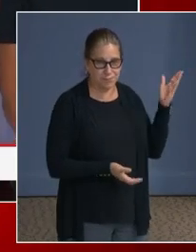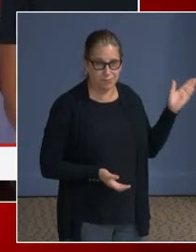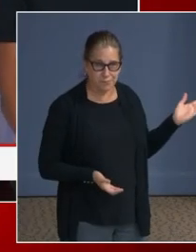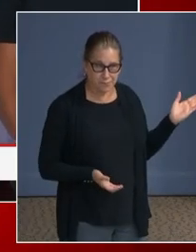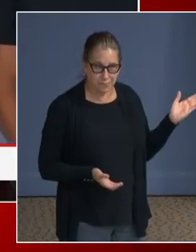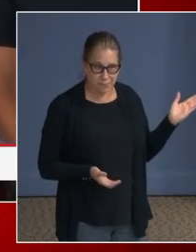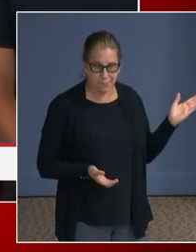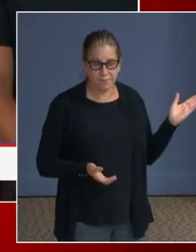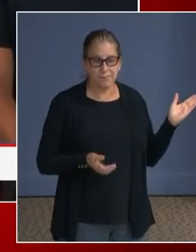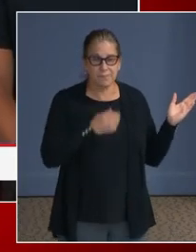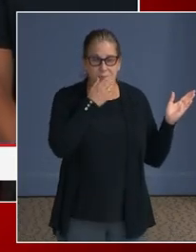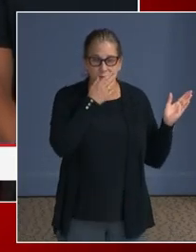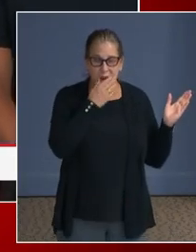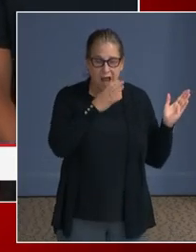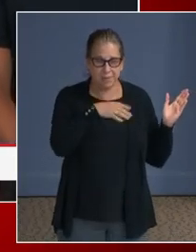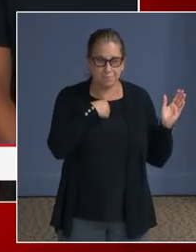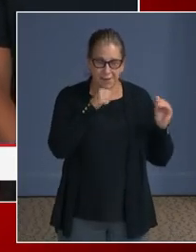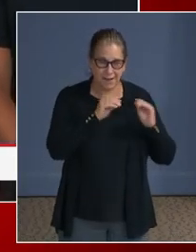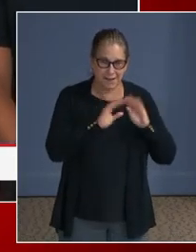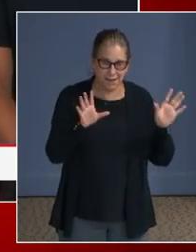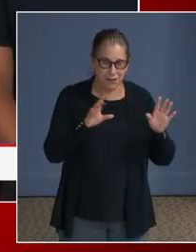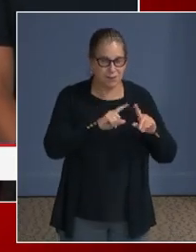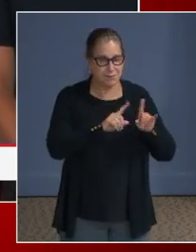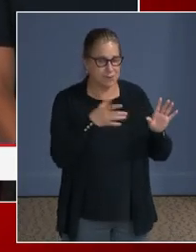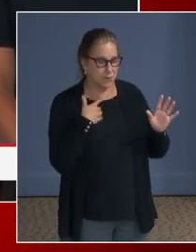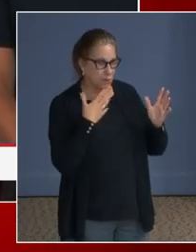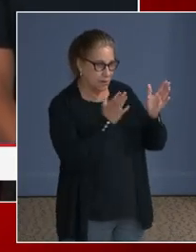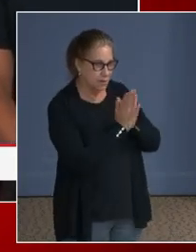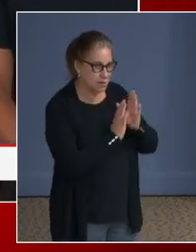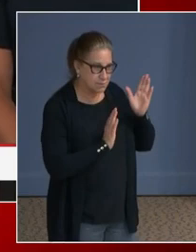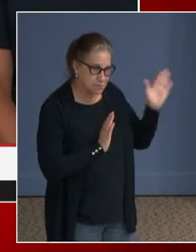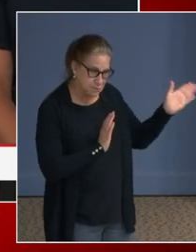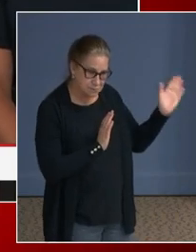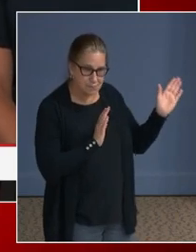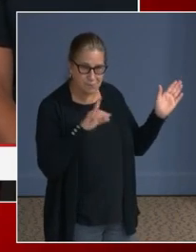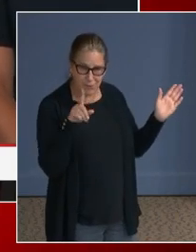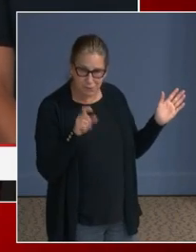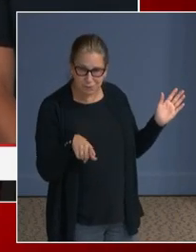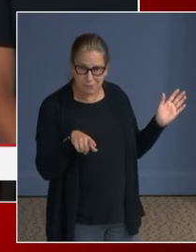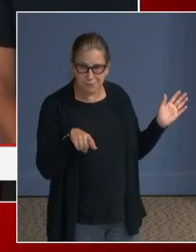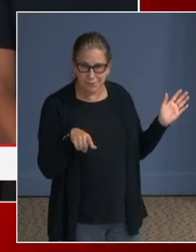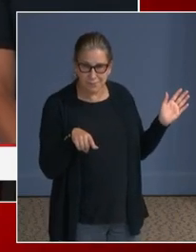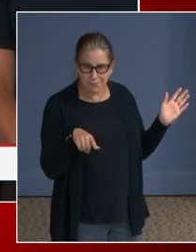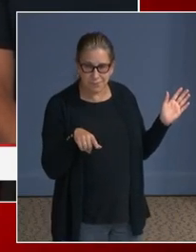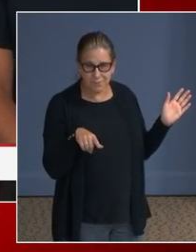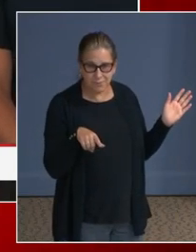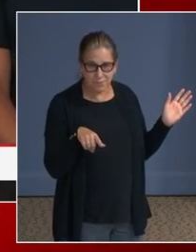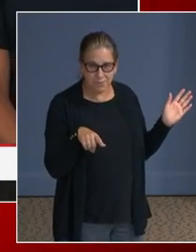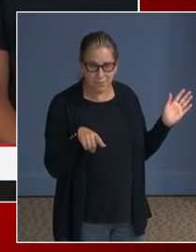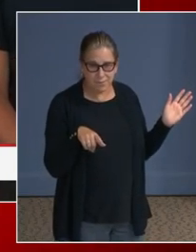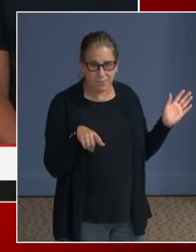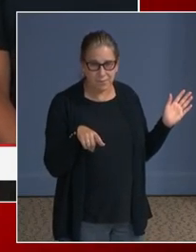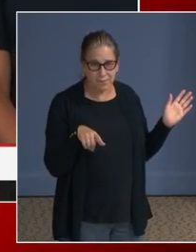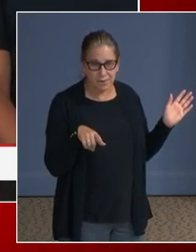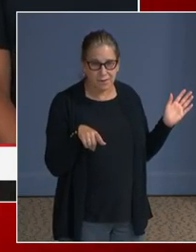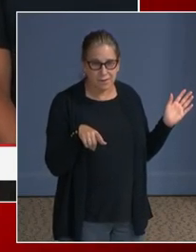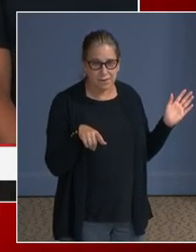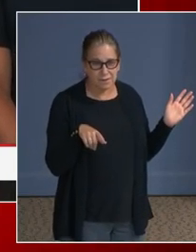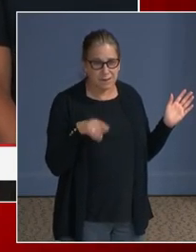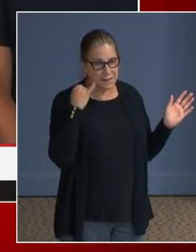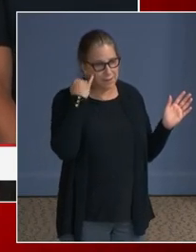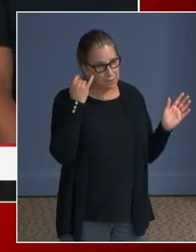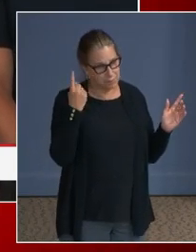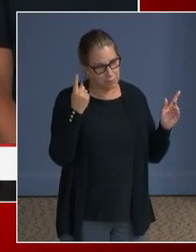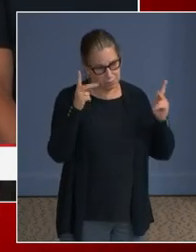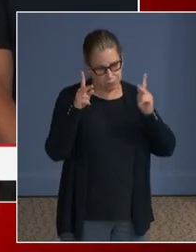as close attention as I should, but No. if somebody is exposed to the virus,